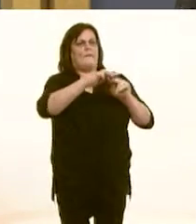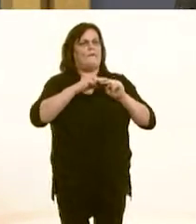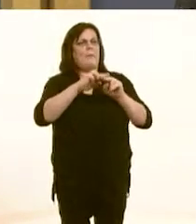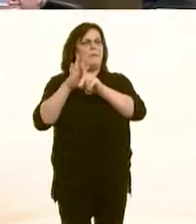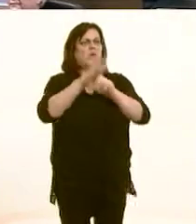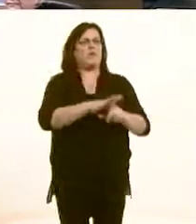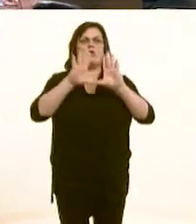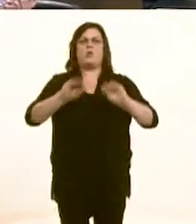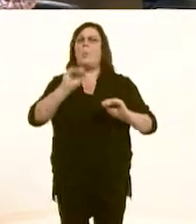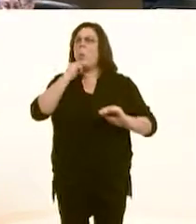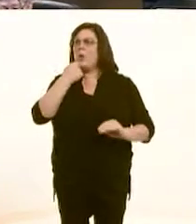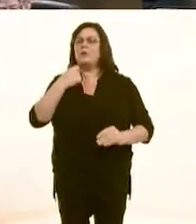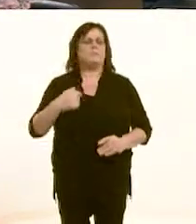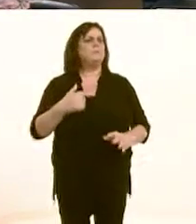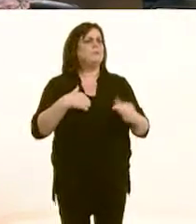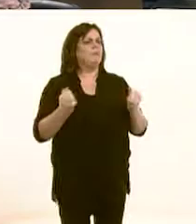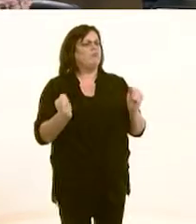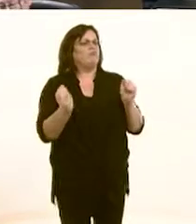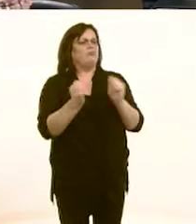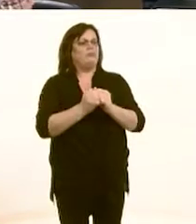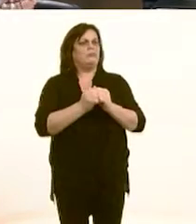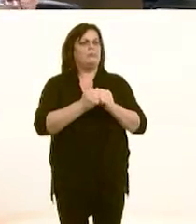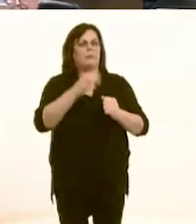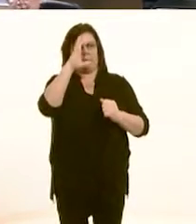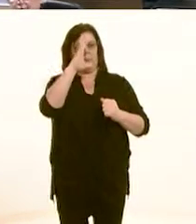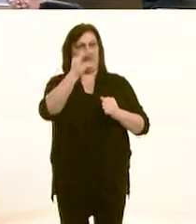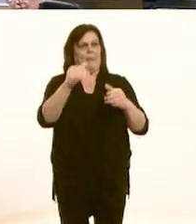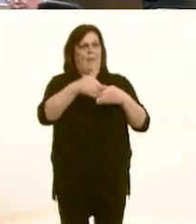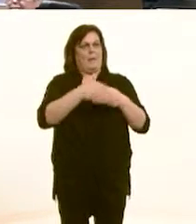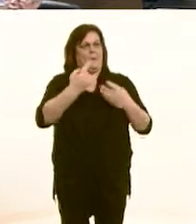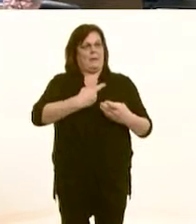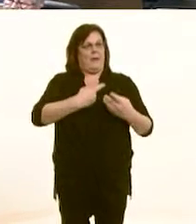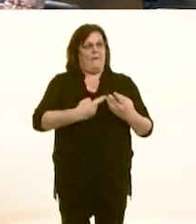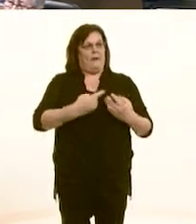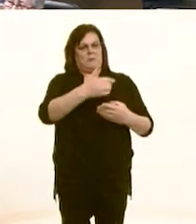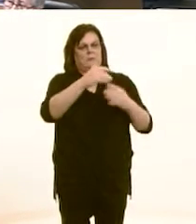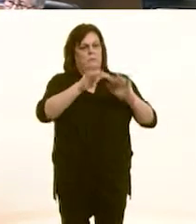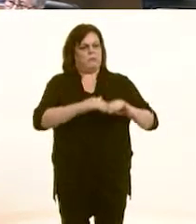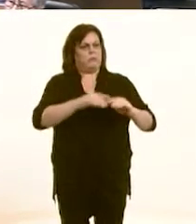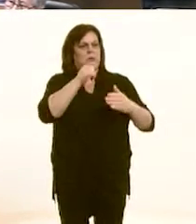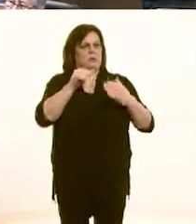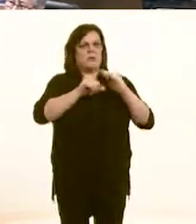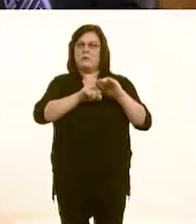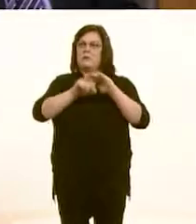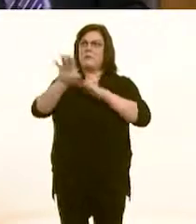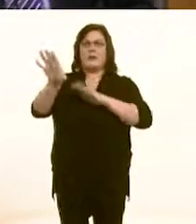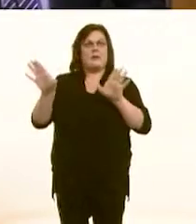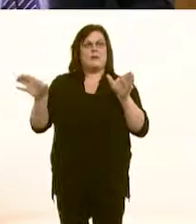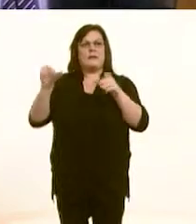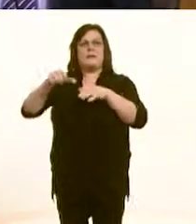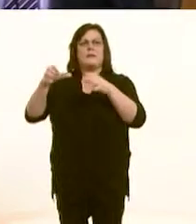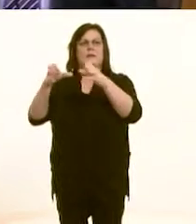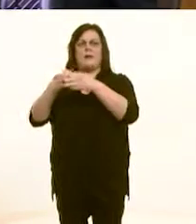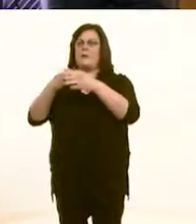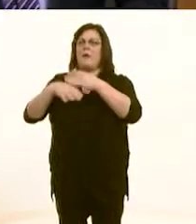vulnerable people? Absolutely. I can assure the member that I have written today to the Secretary of State for Work and